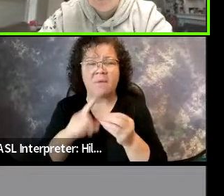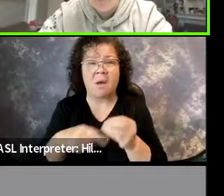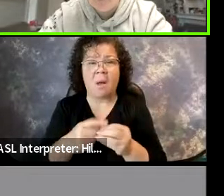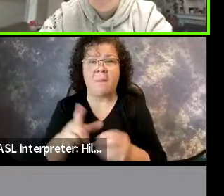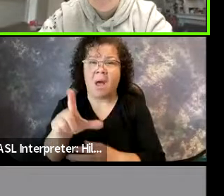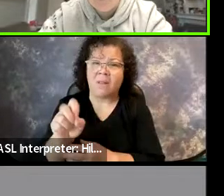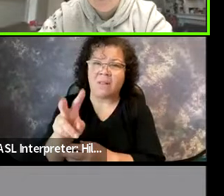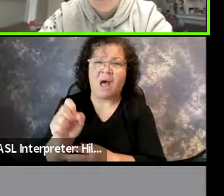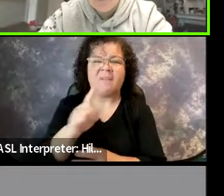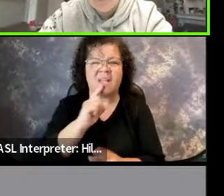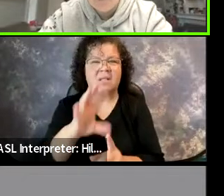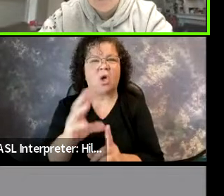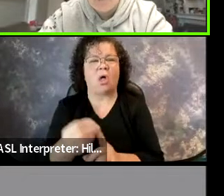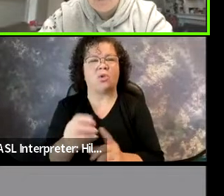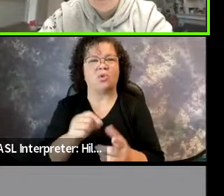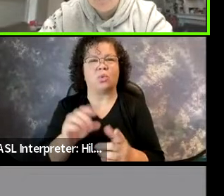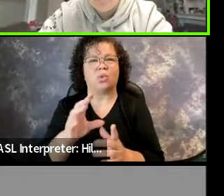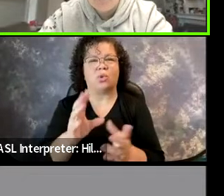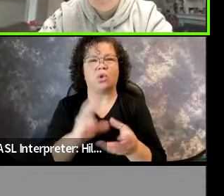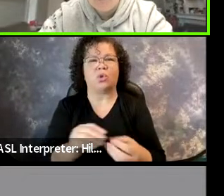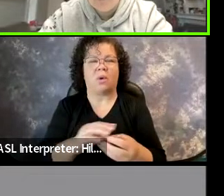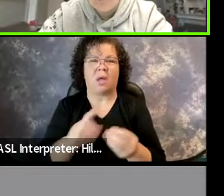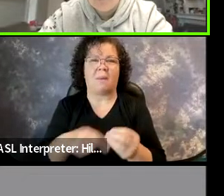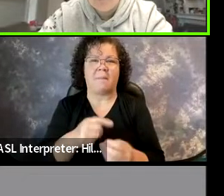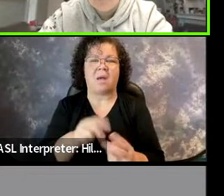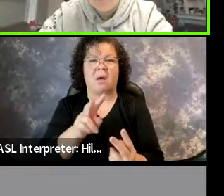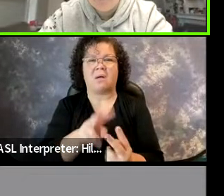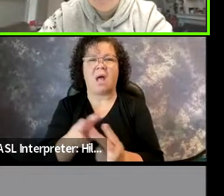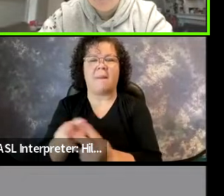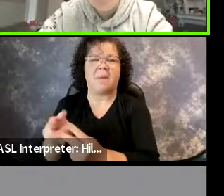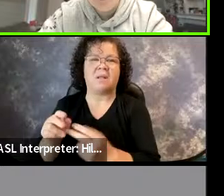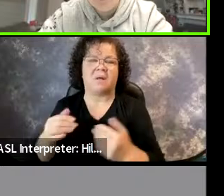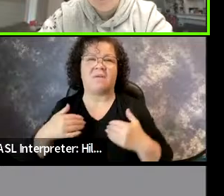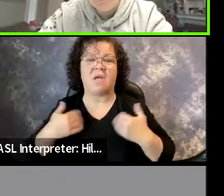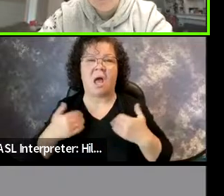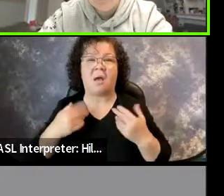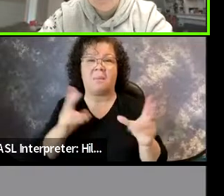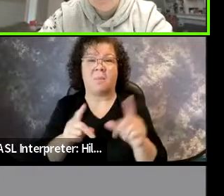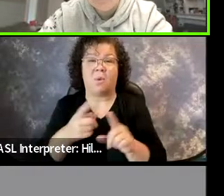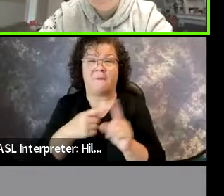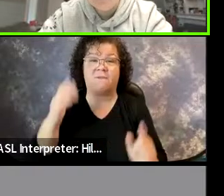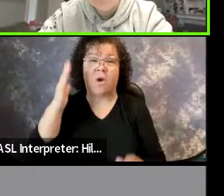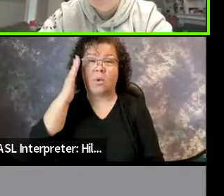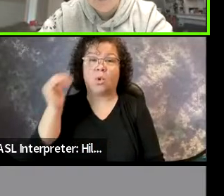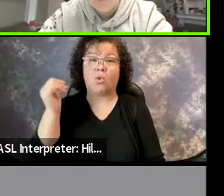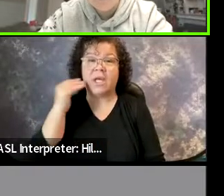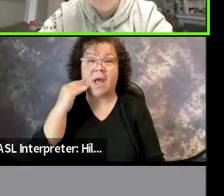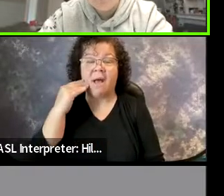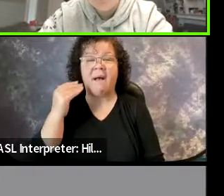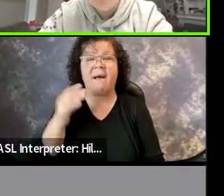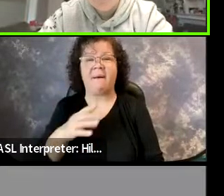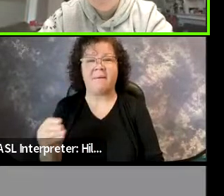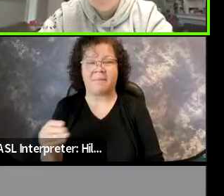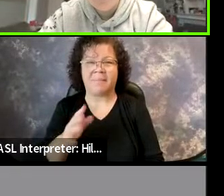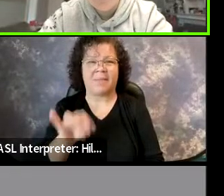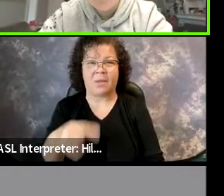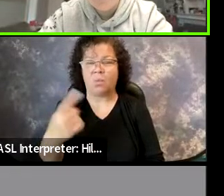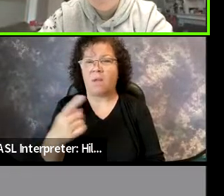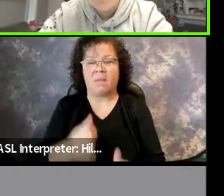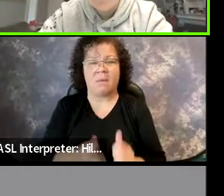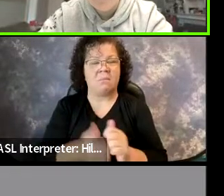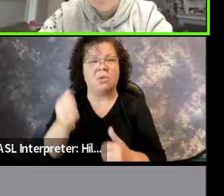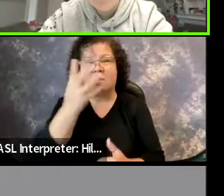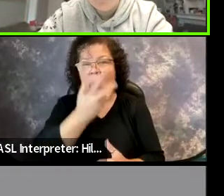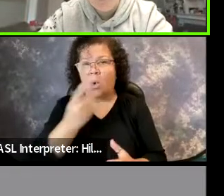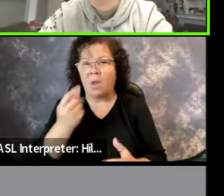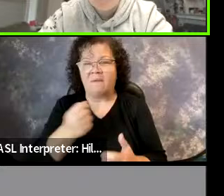cultural story about a couple of young people from Korea. And it's just, yeah, it's one of the most beautiful love